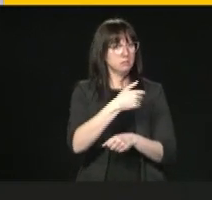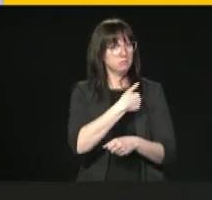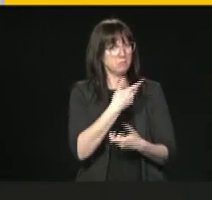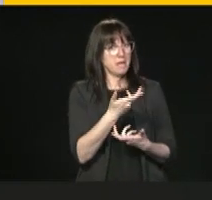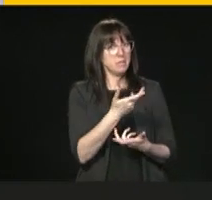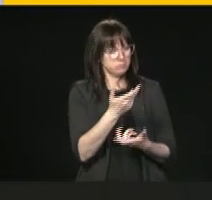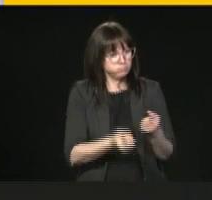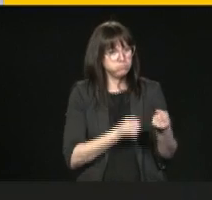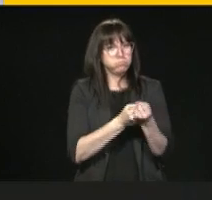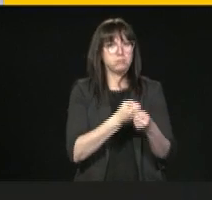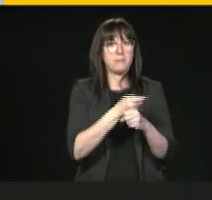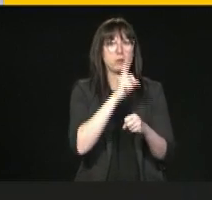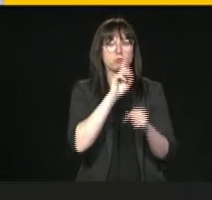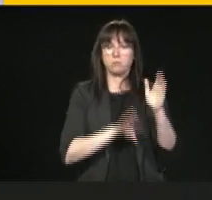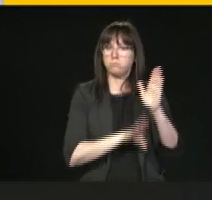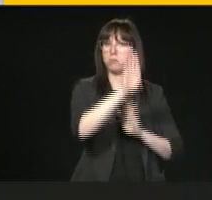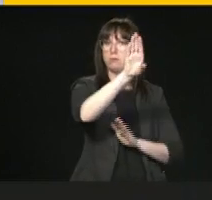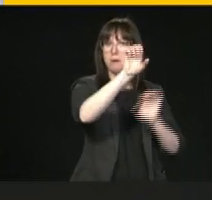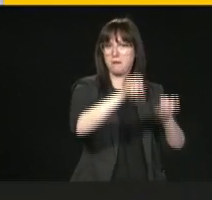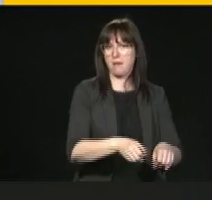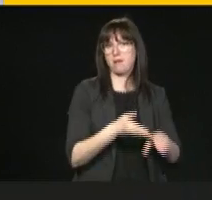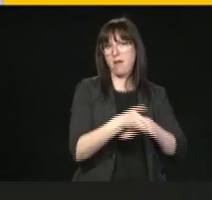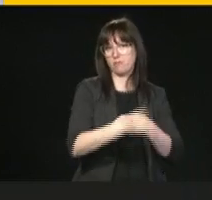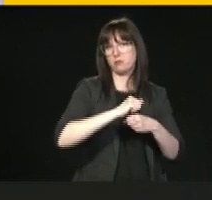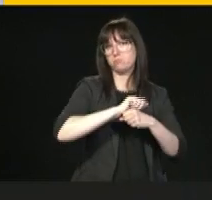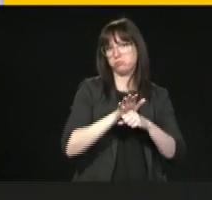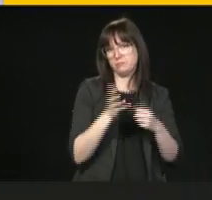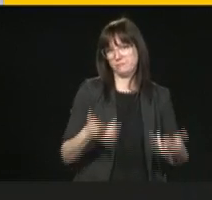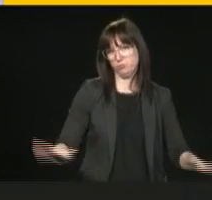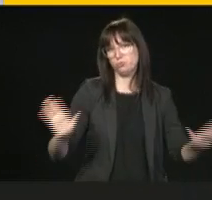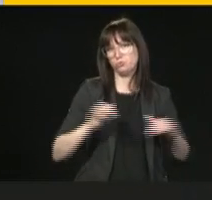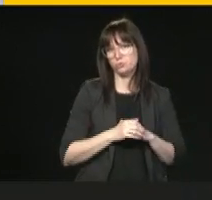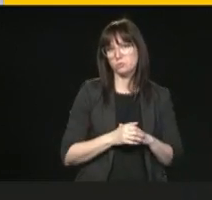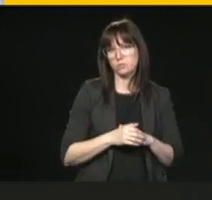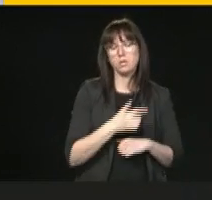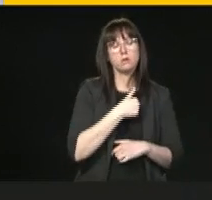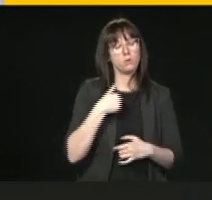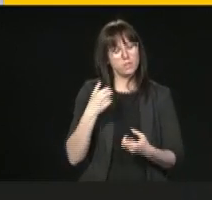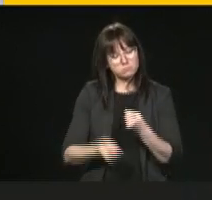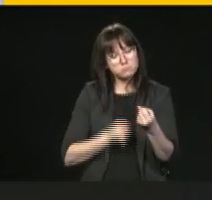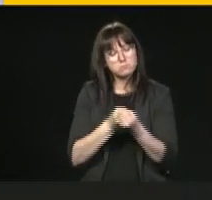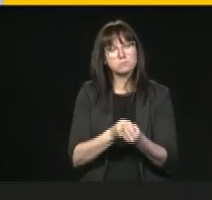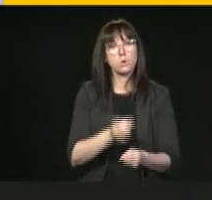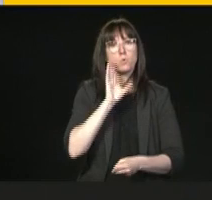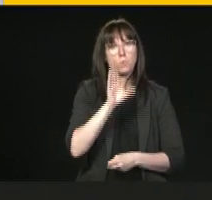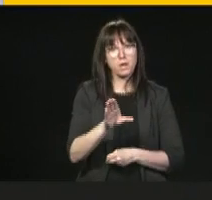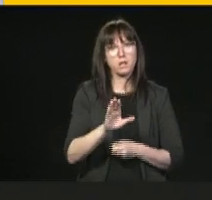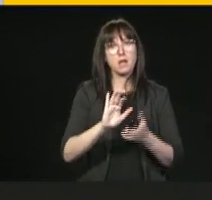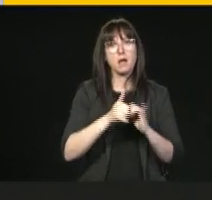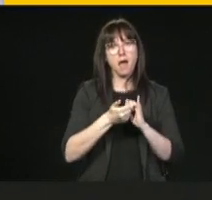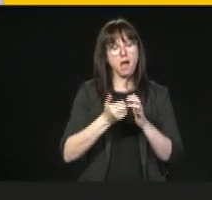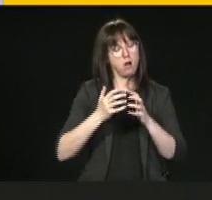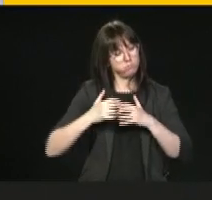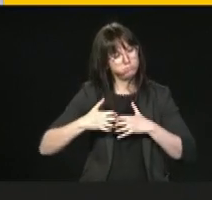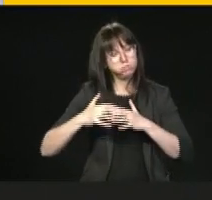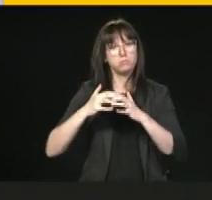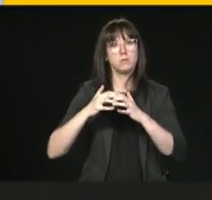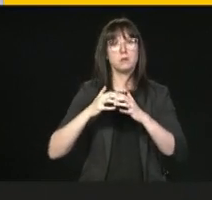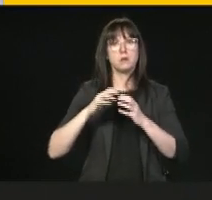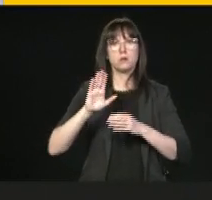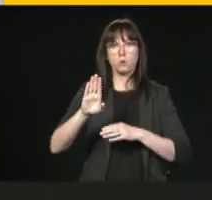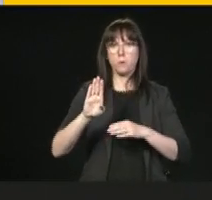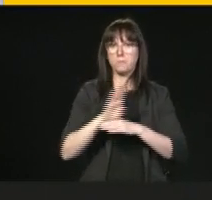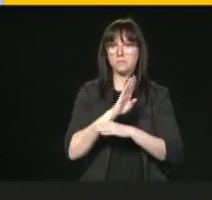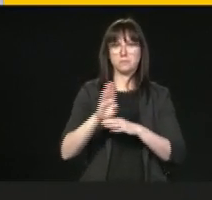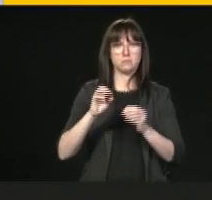this, no matter what comes next. You're going to get the support you need to help rebuild a more resilient